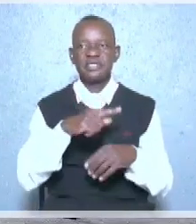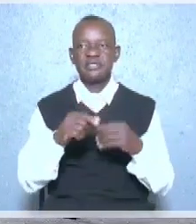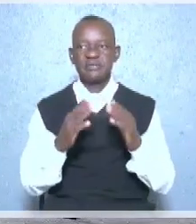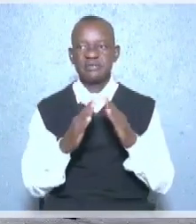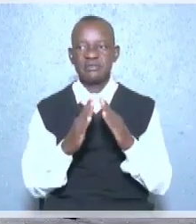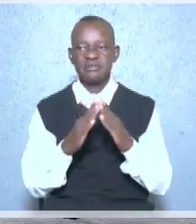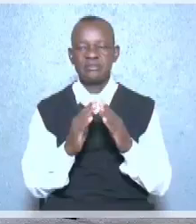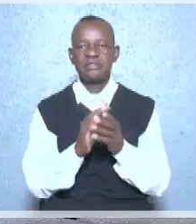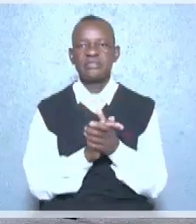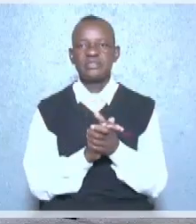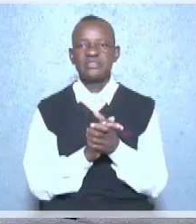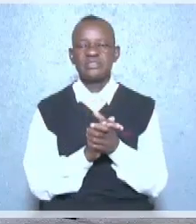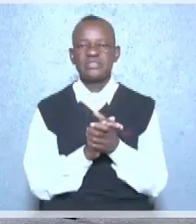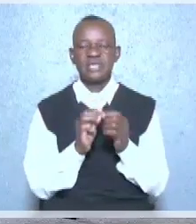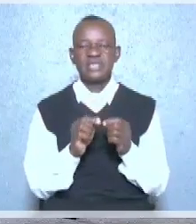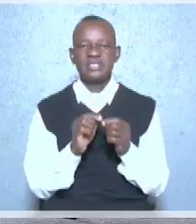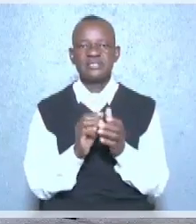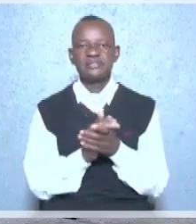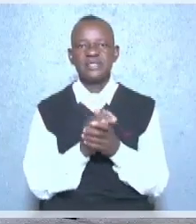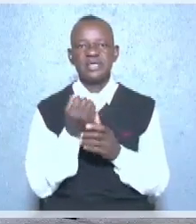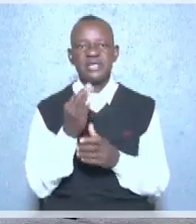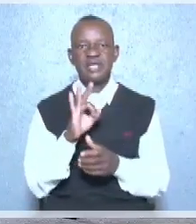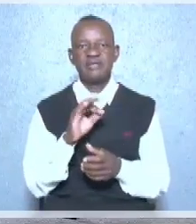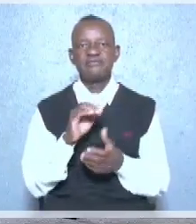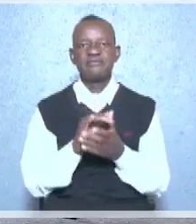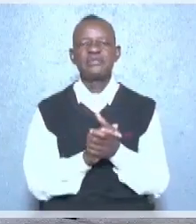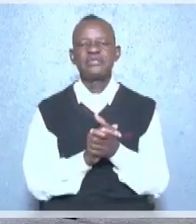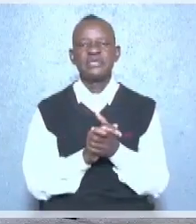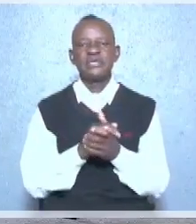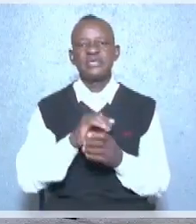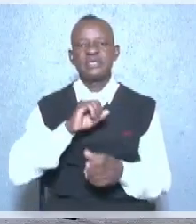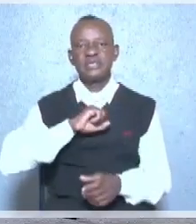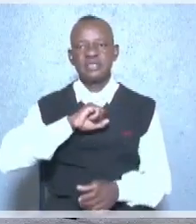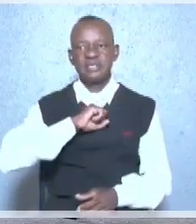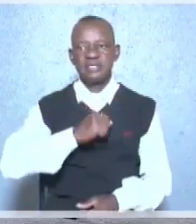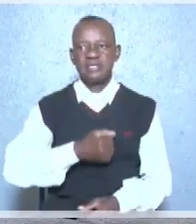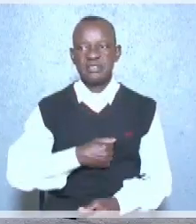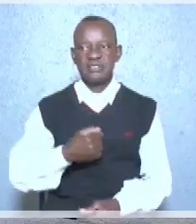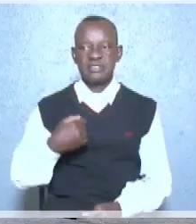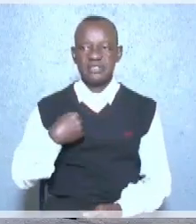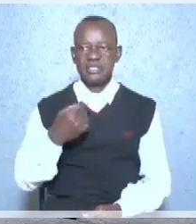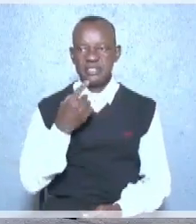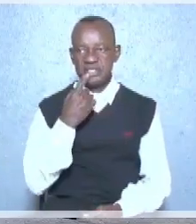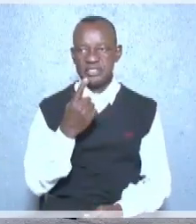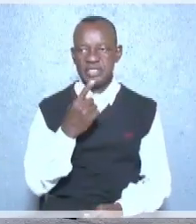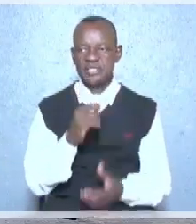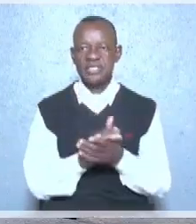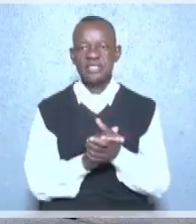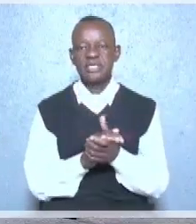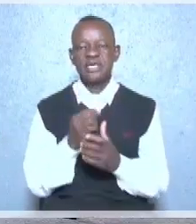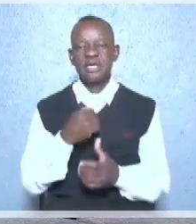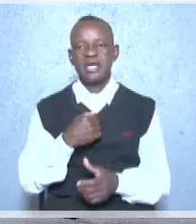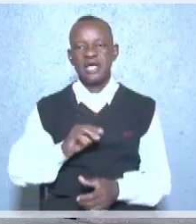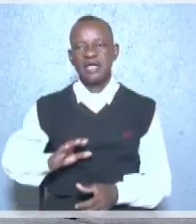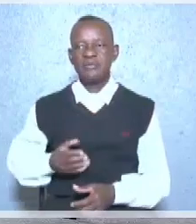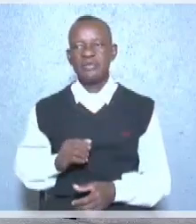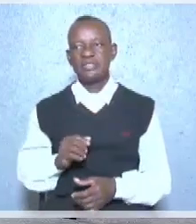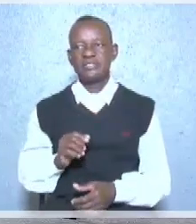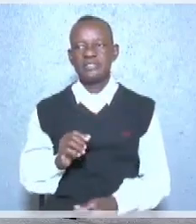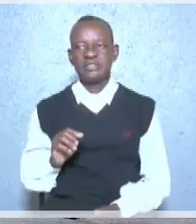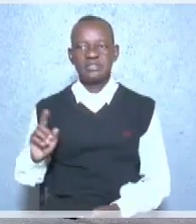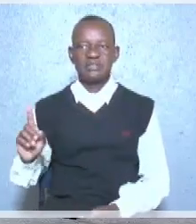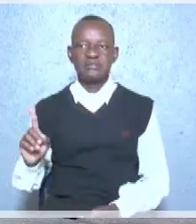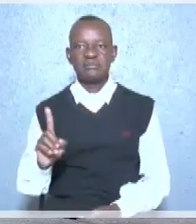set, you know your son will come back with something that will buy bread. That bread contributes to the